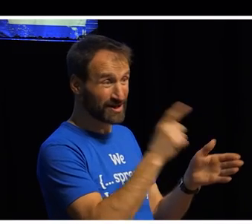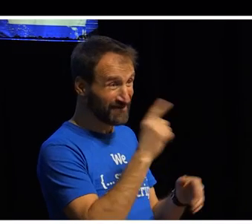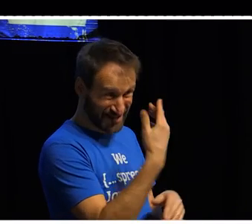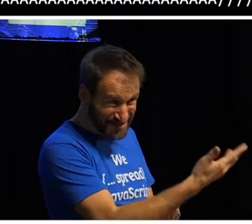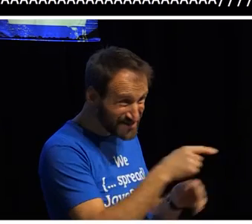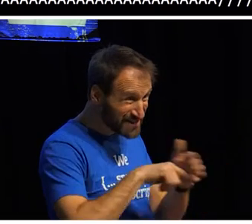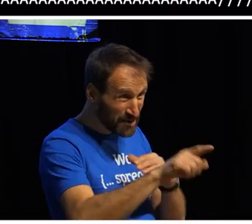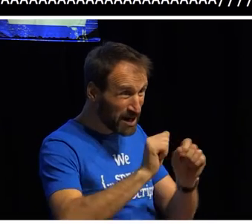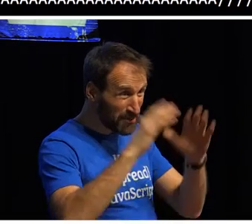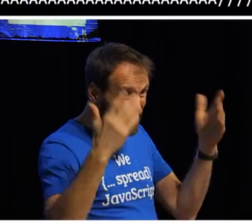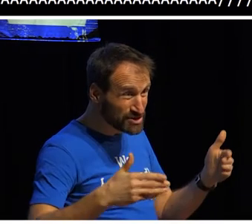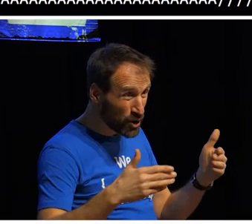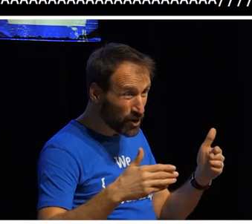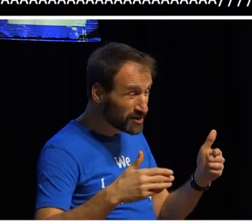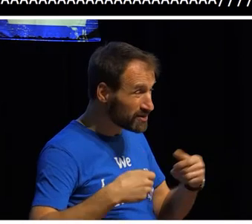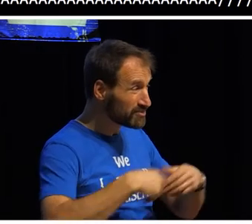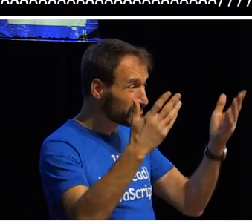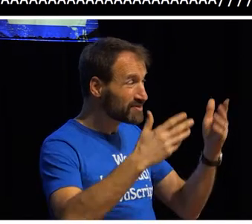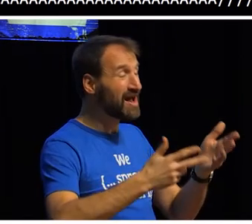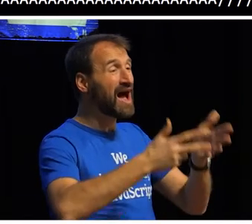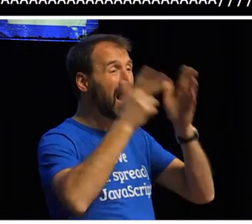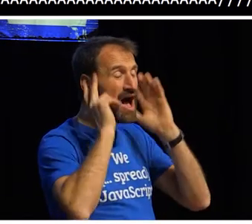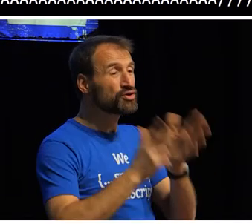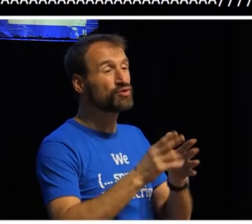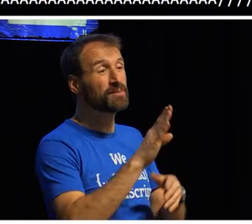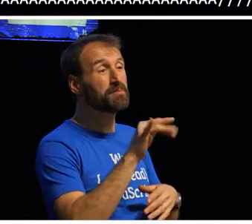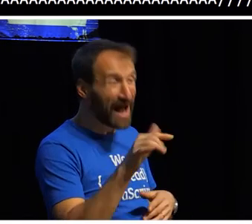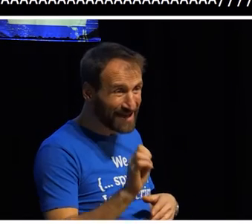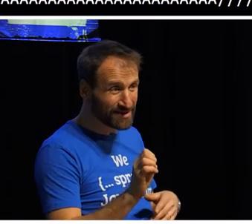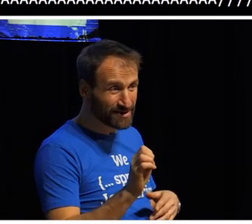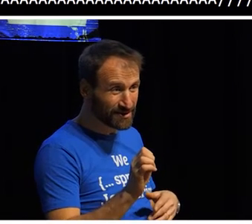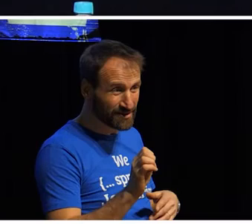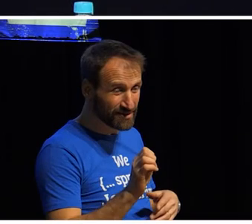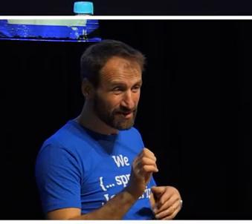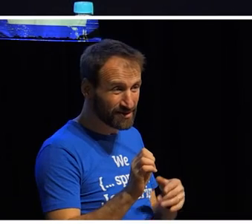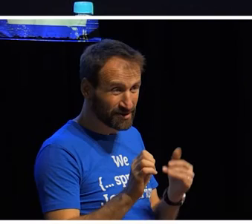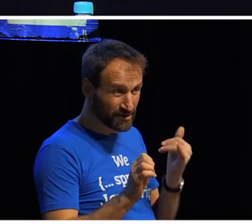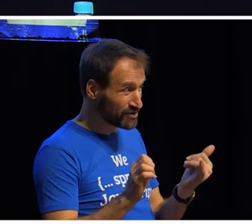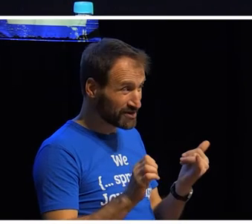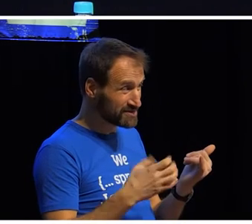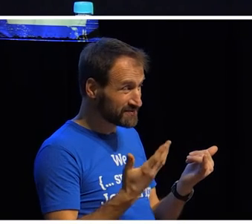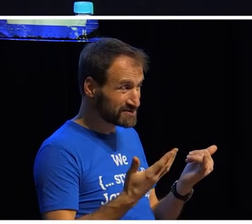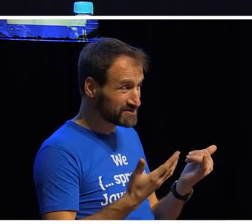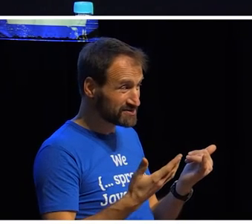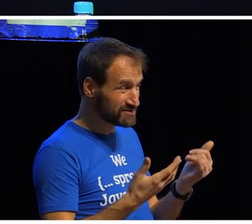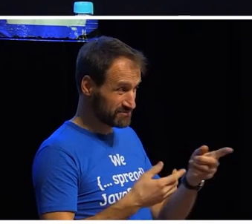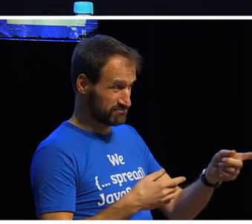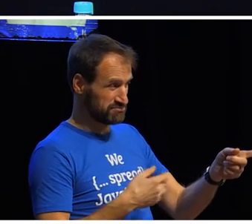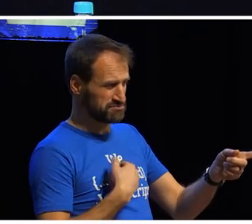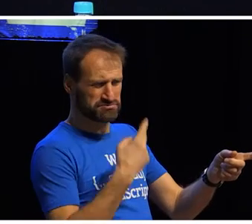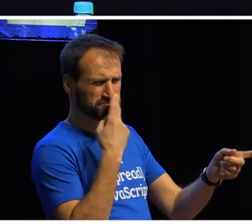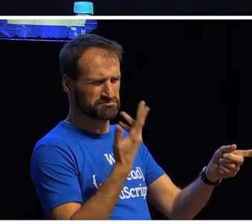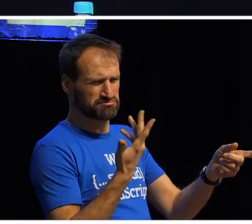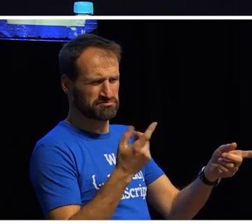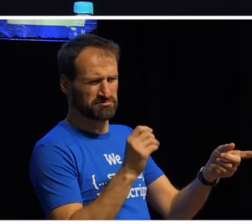realized in the application it allocates 800 bytes and that memory is now a to-do item that's exposed to me and if I look here I will see